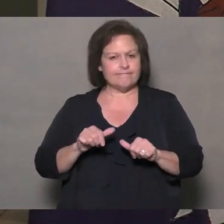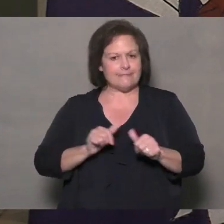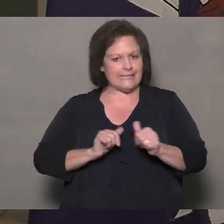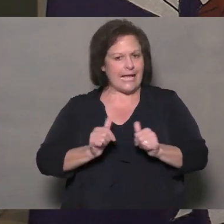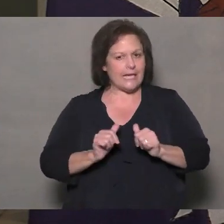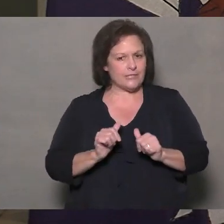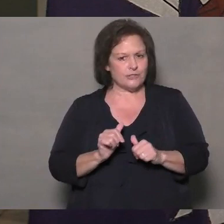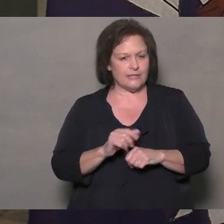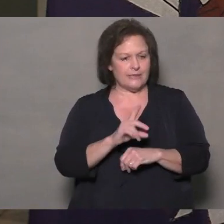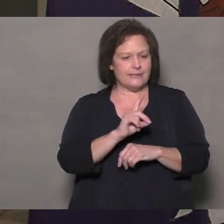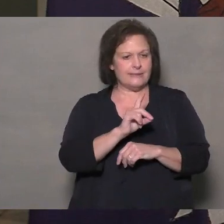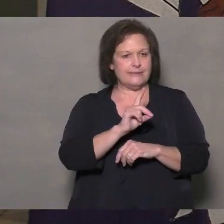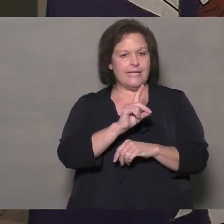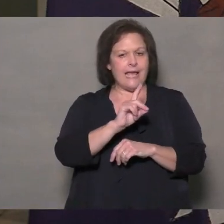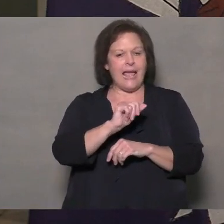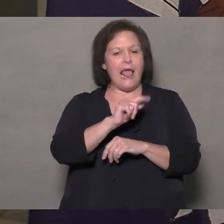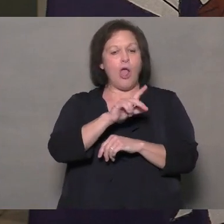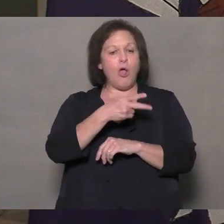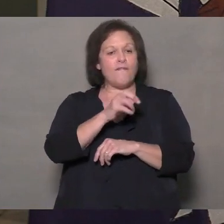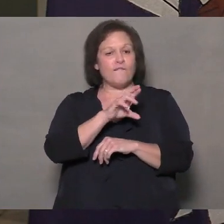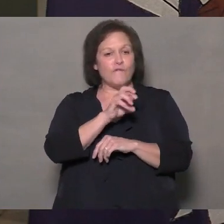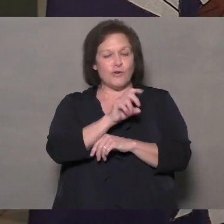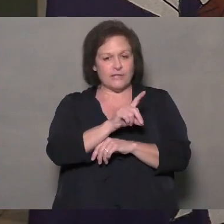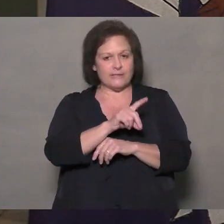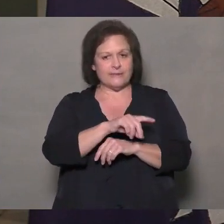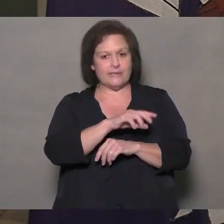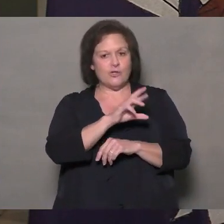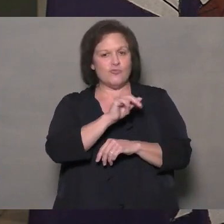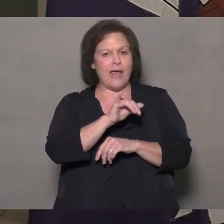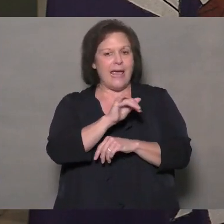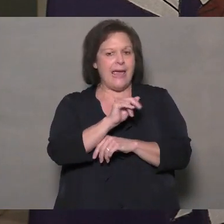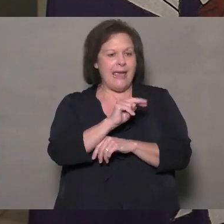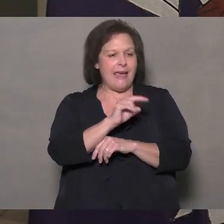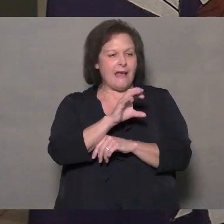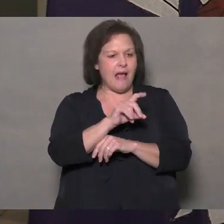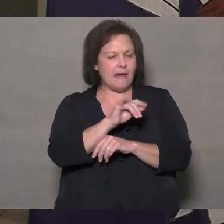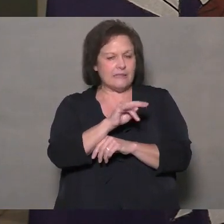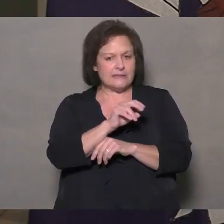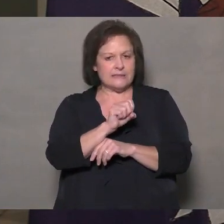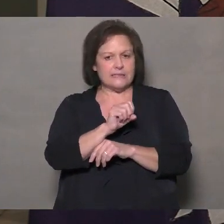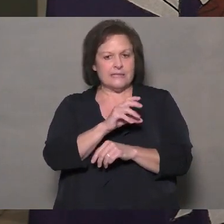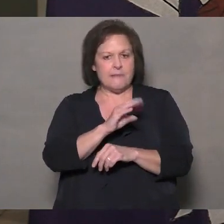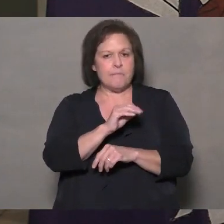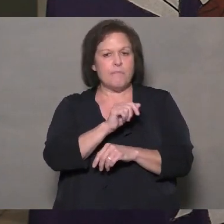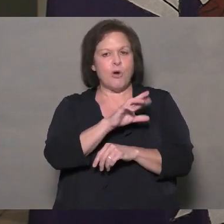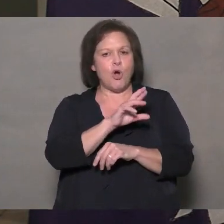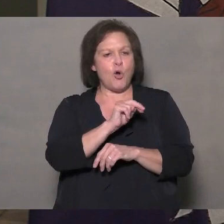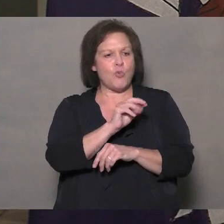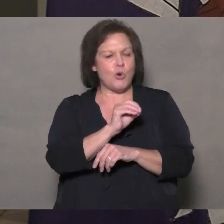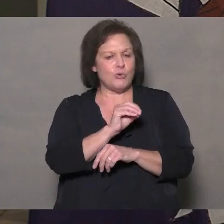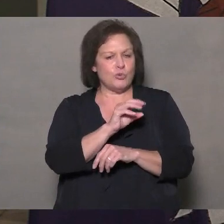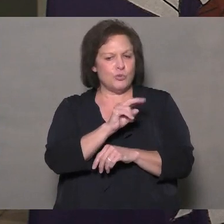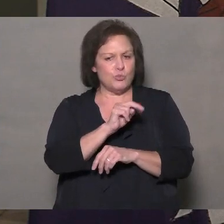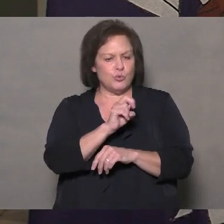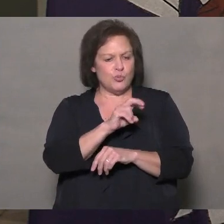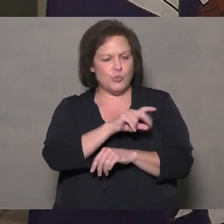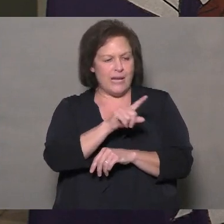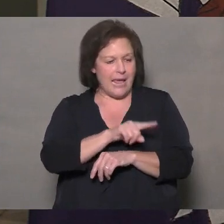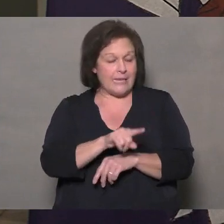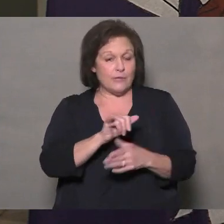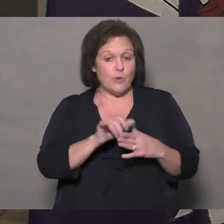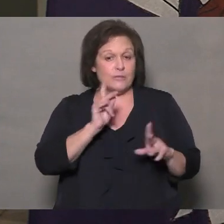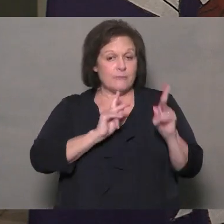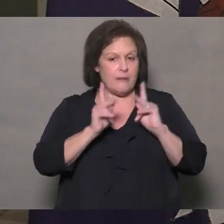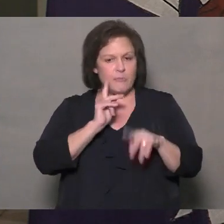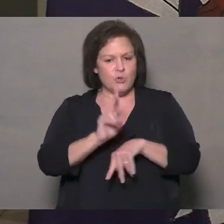Deja Alford, Izzy Harrell, Rayanne Collar, and Mauro Nunez. These young people